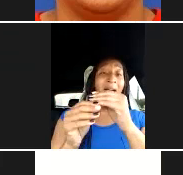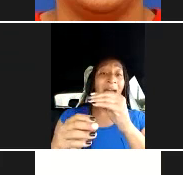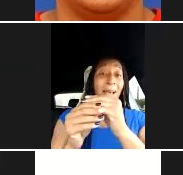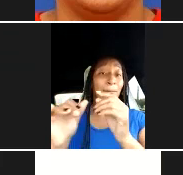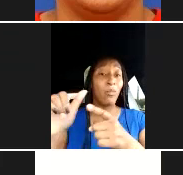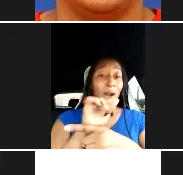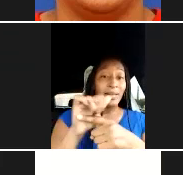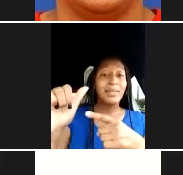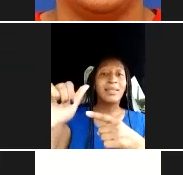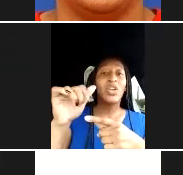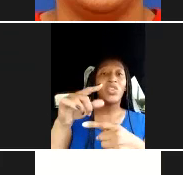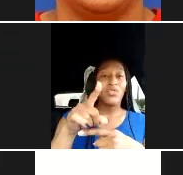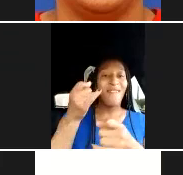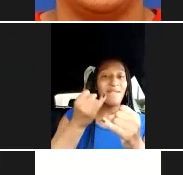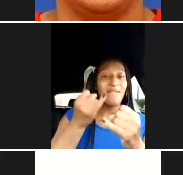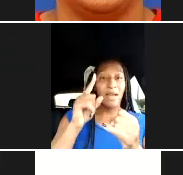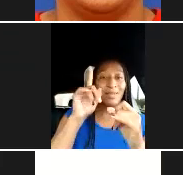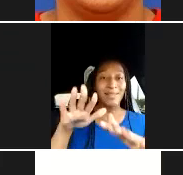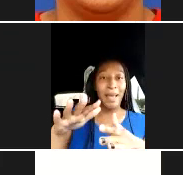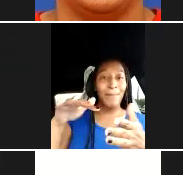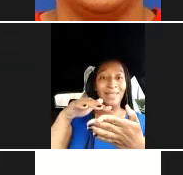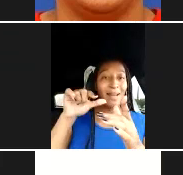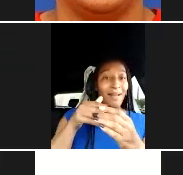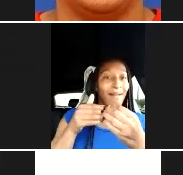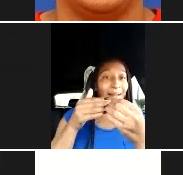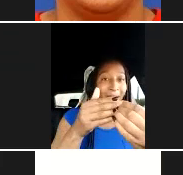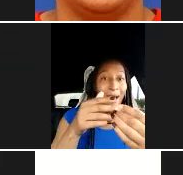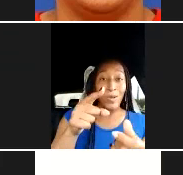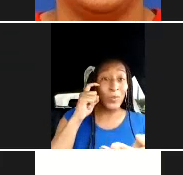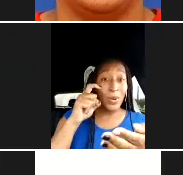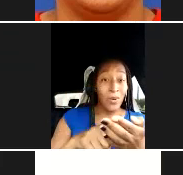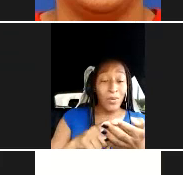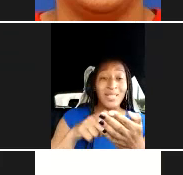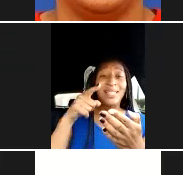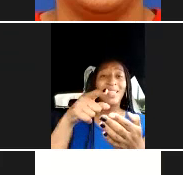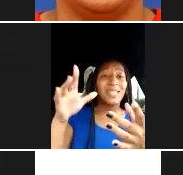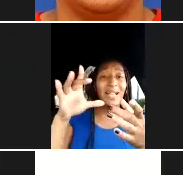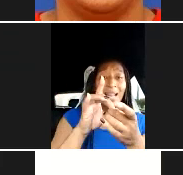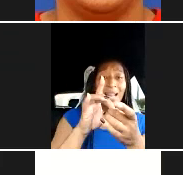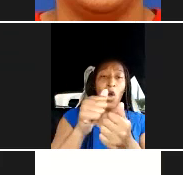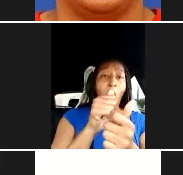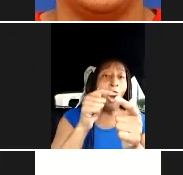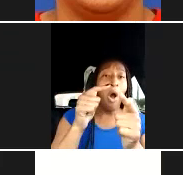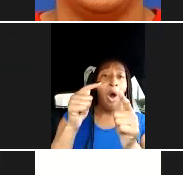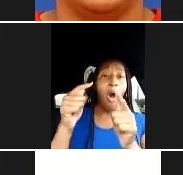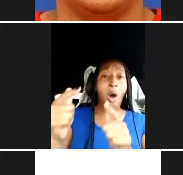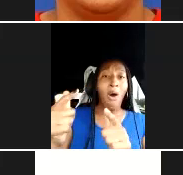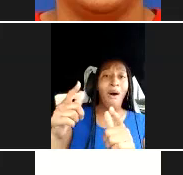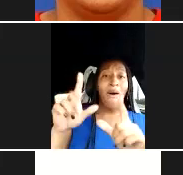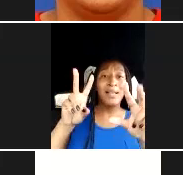guide. Notice that this study guide deals with all of the topics that we covered after